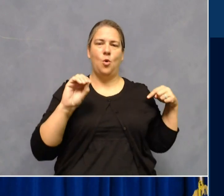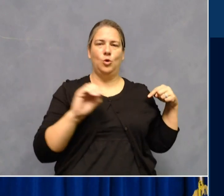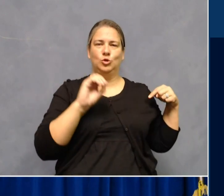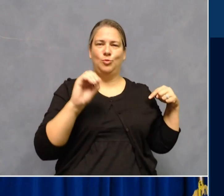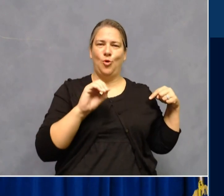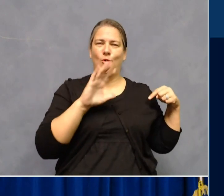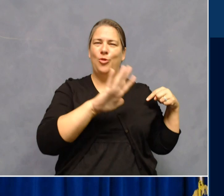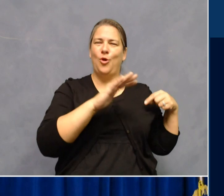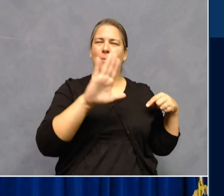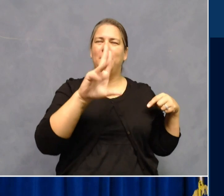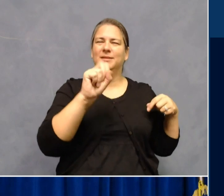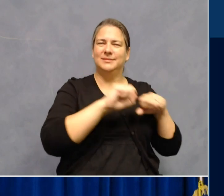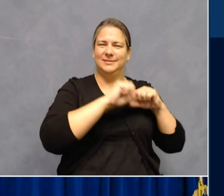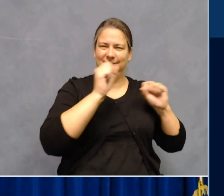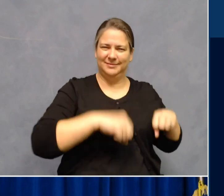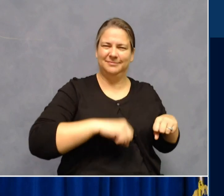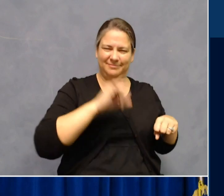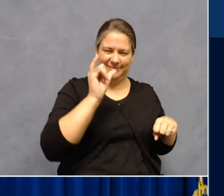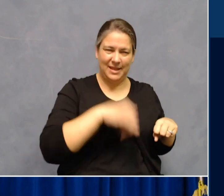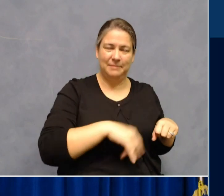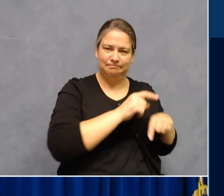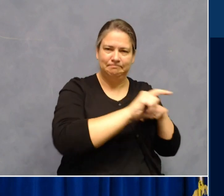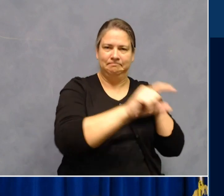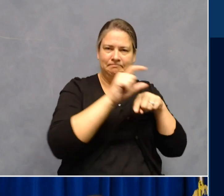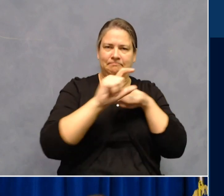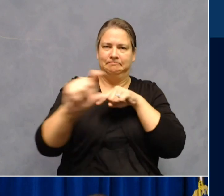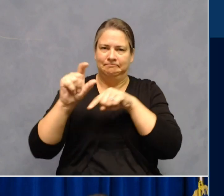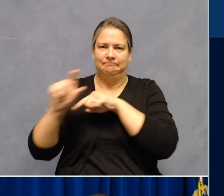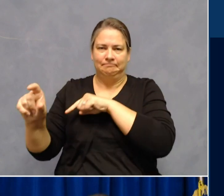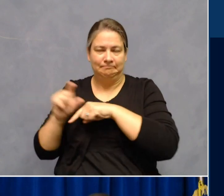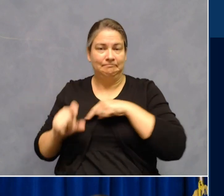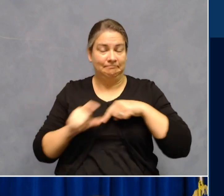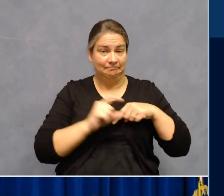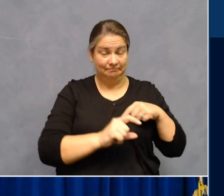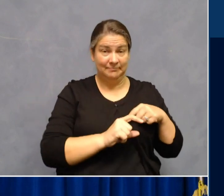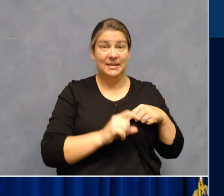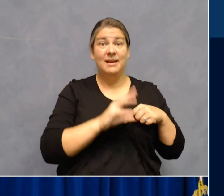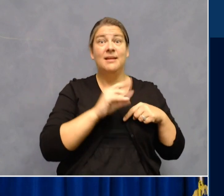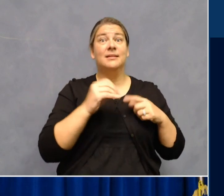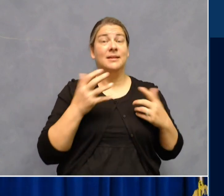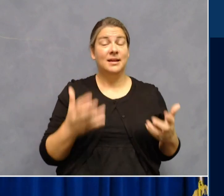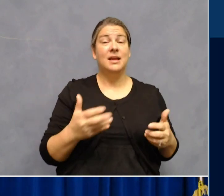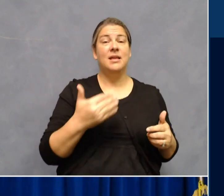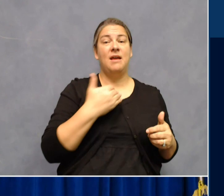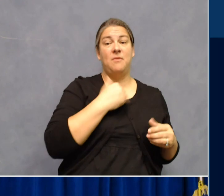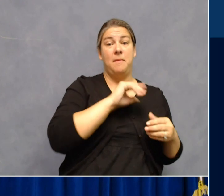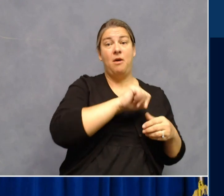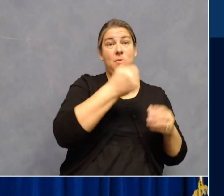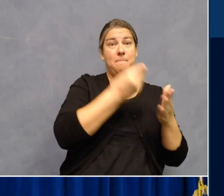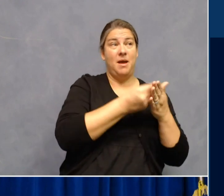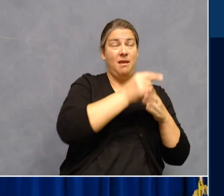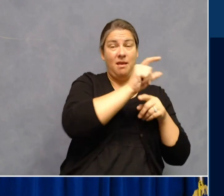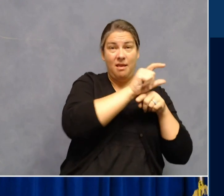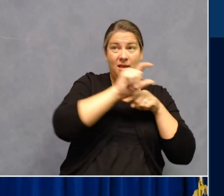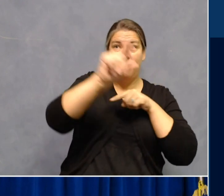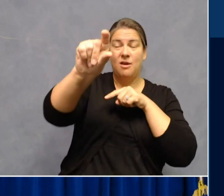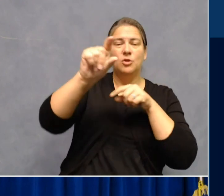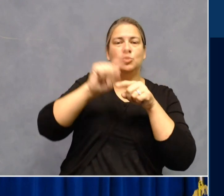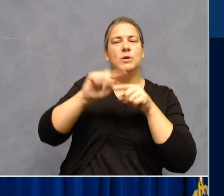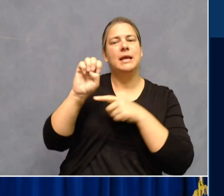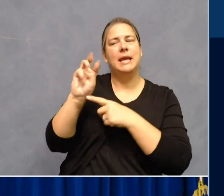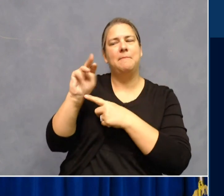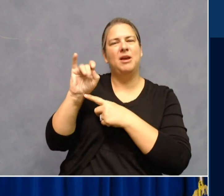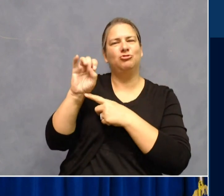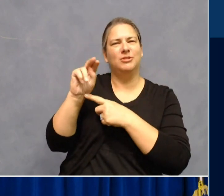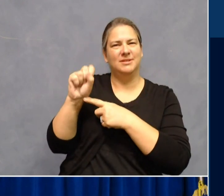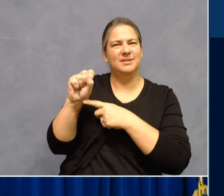that, $3 million is being allocated to zero-emission vehicle equipment. Based on input received from the public, 75%